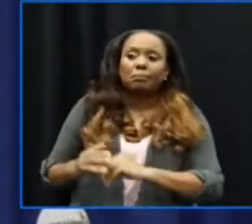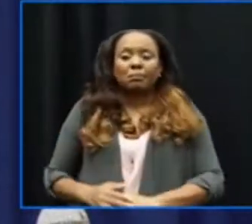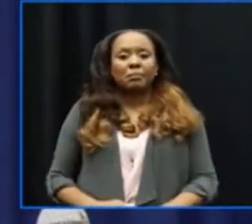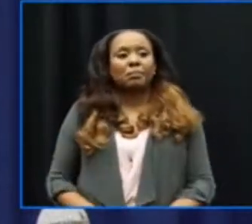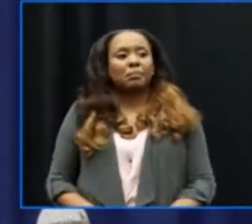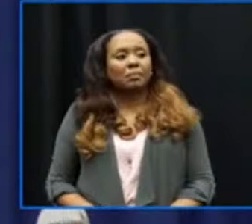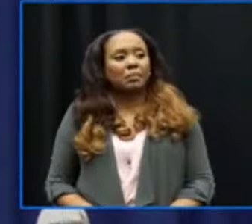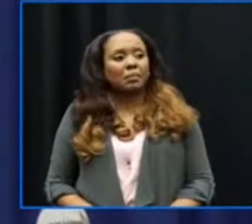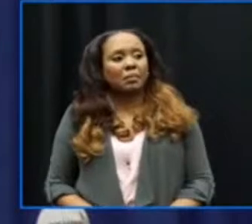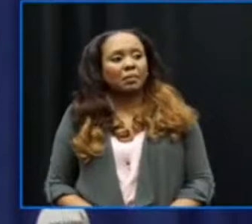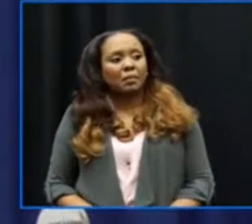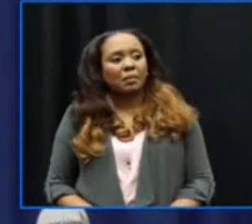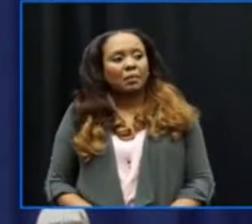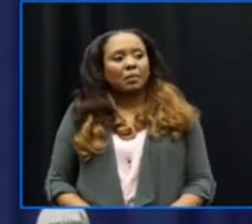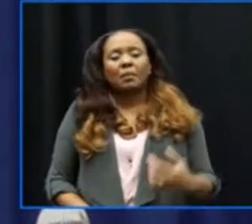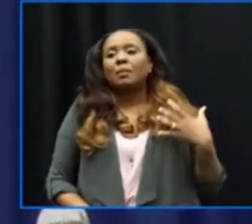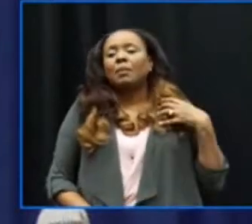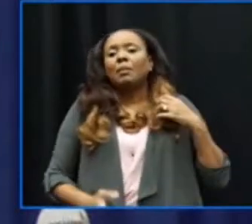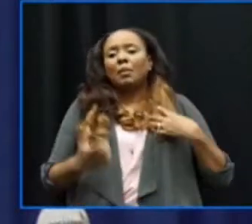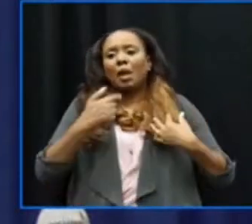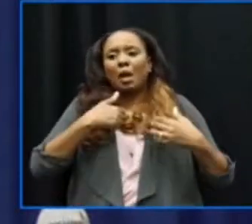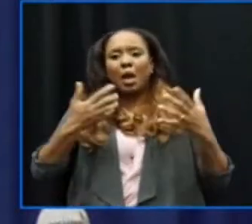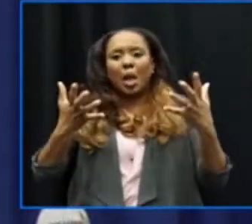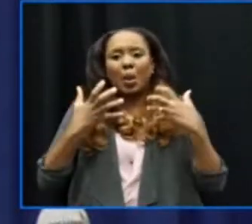Osborne and re-emphasize this particular